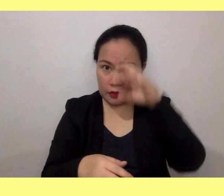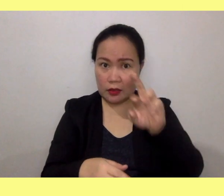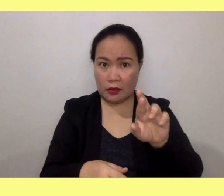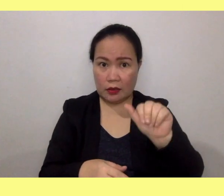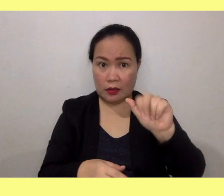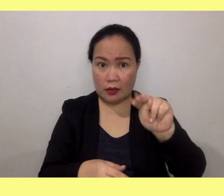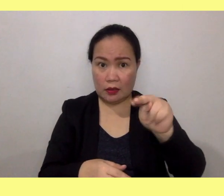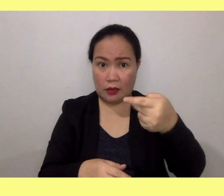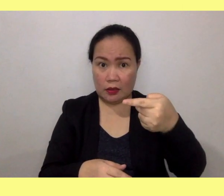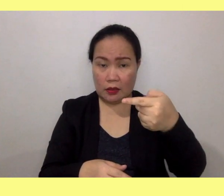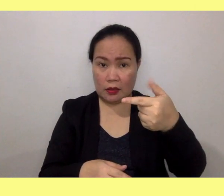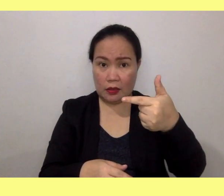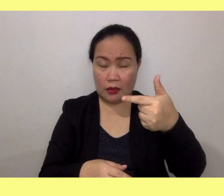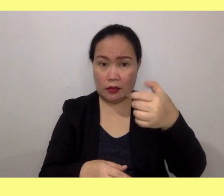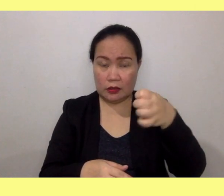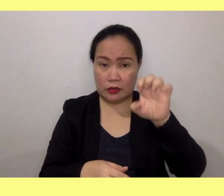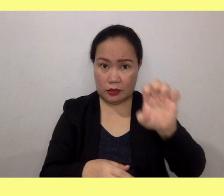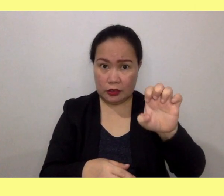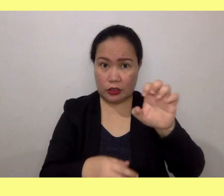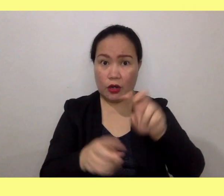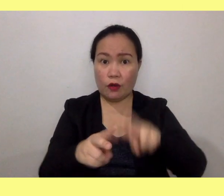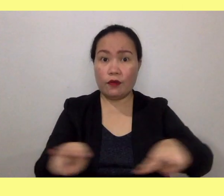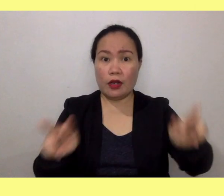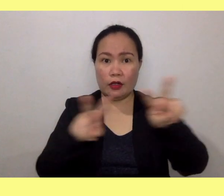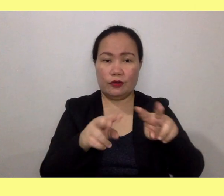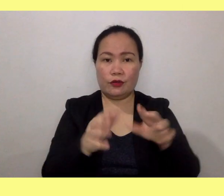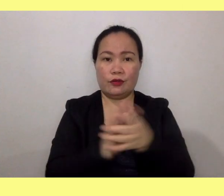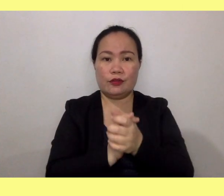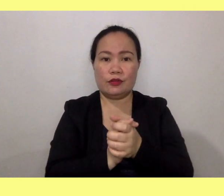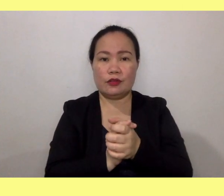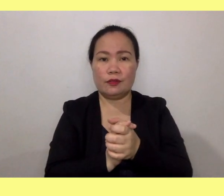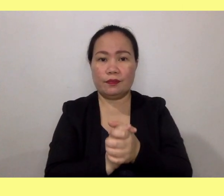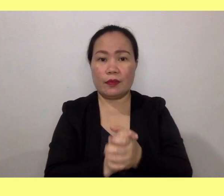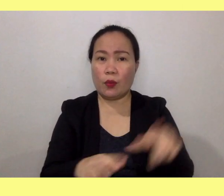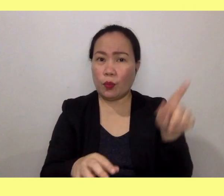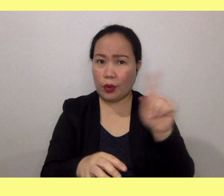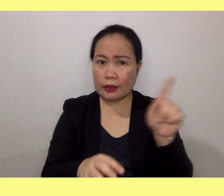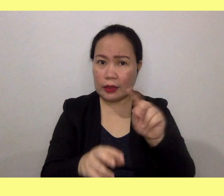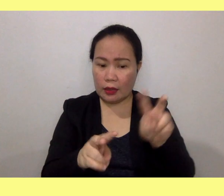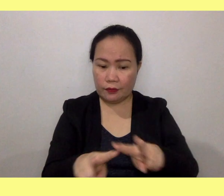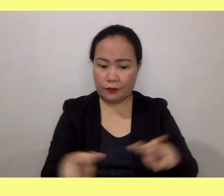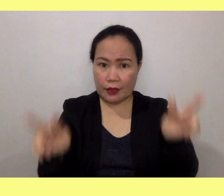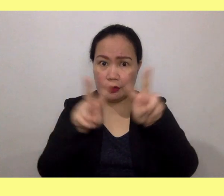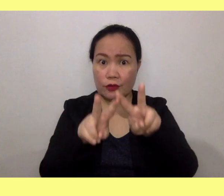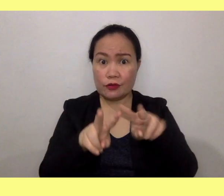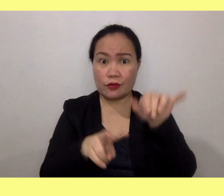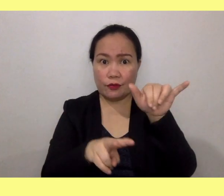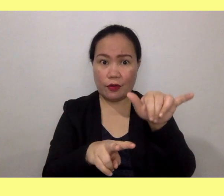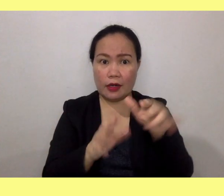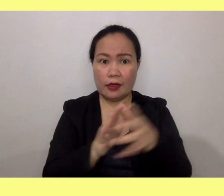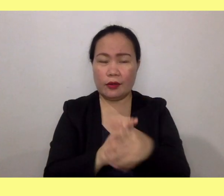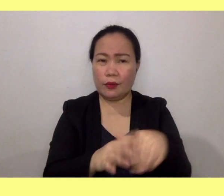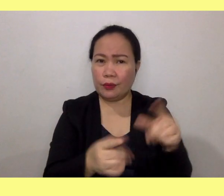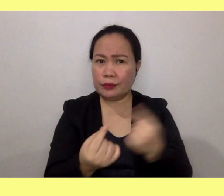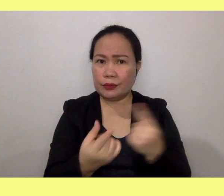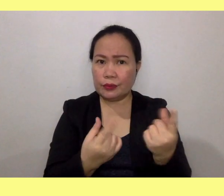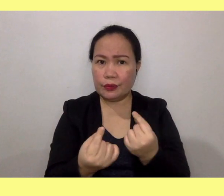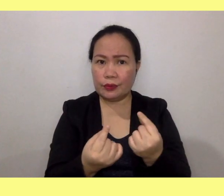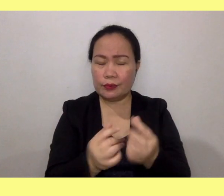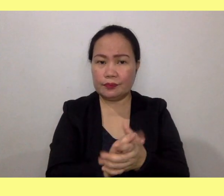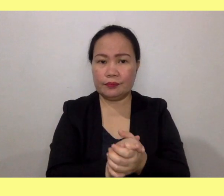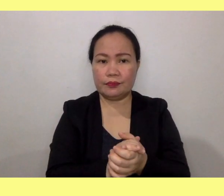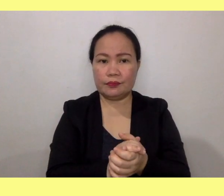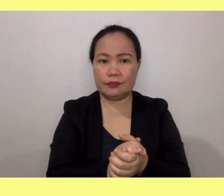of values. Okay. So, ano daw ang values ng y natin? Okay. So, paano mo siya